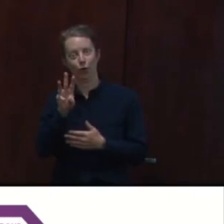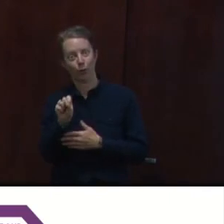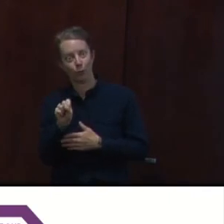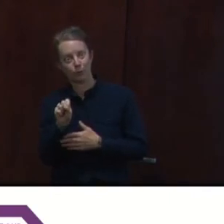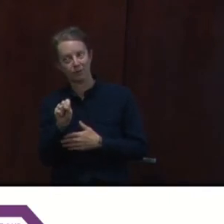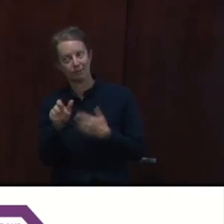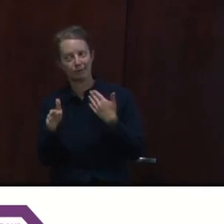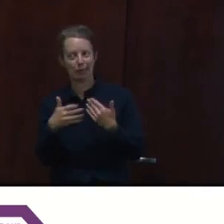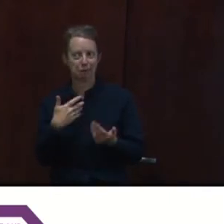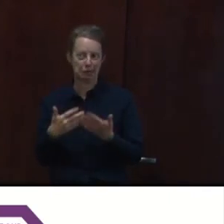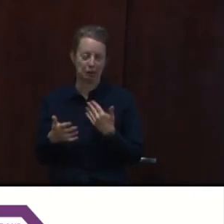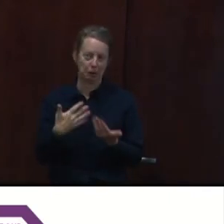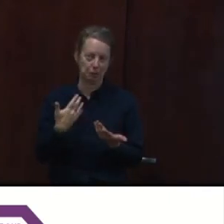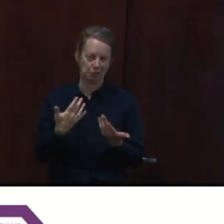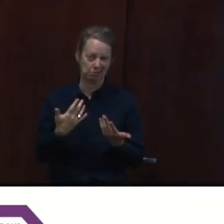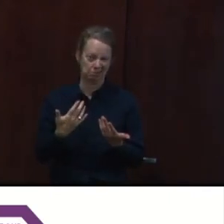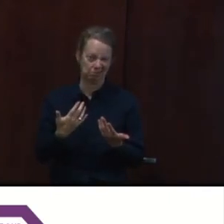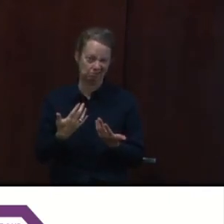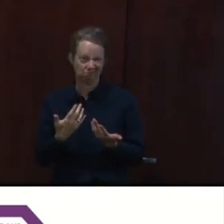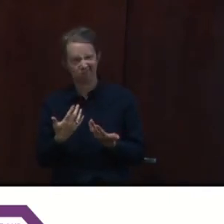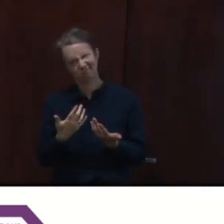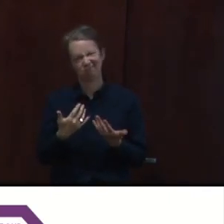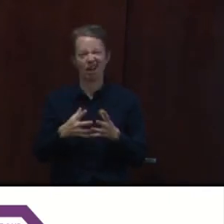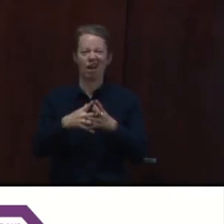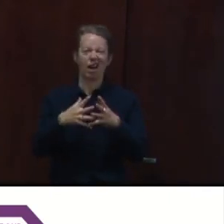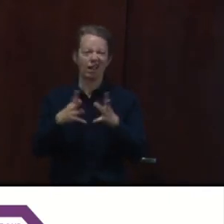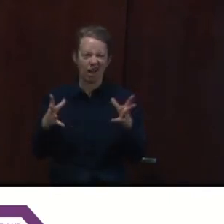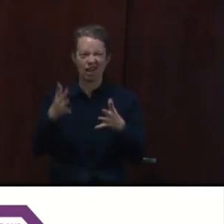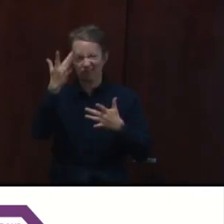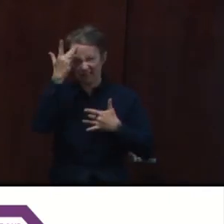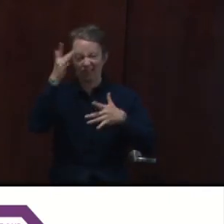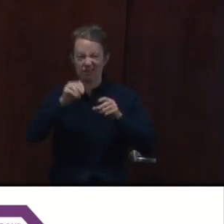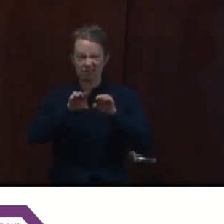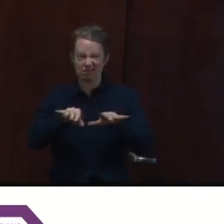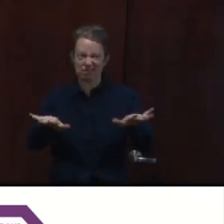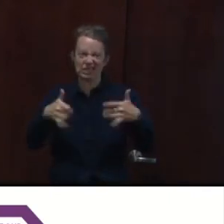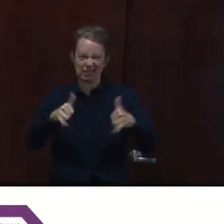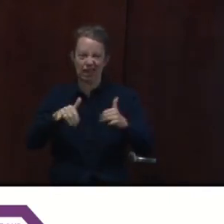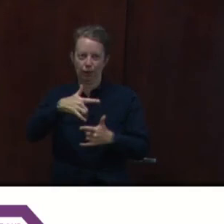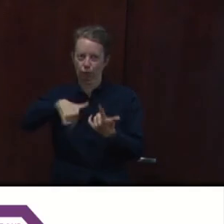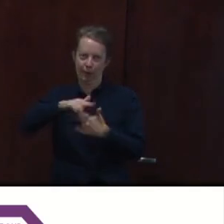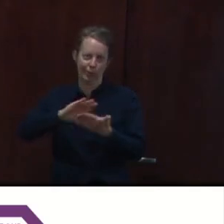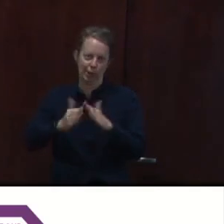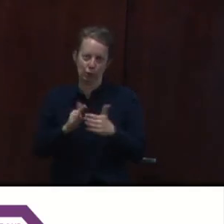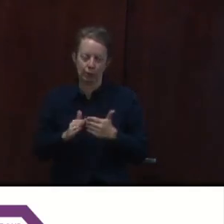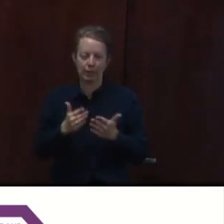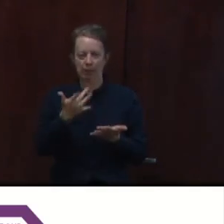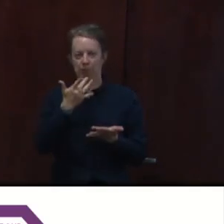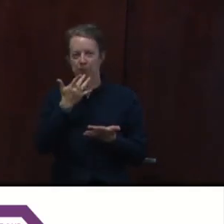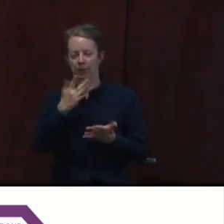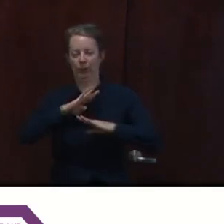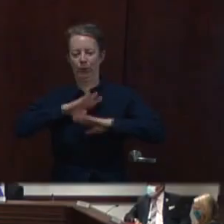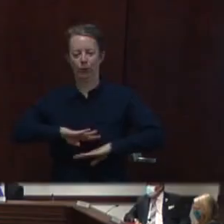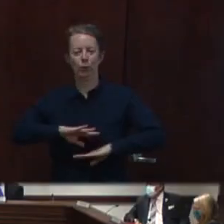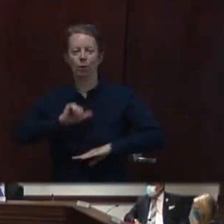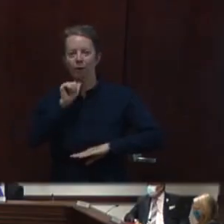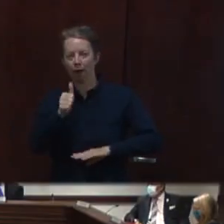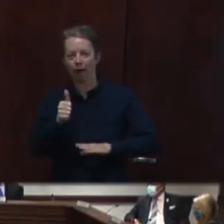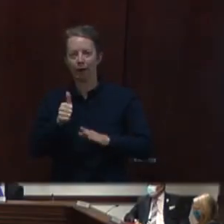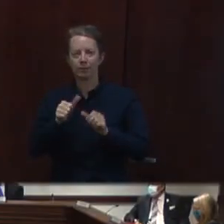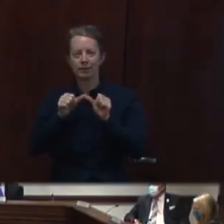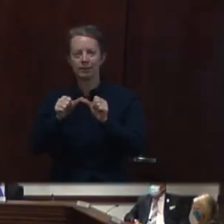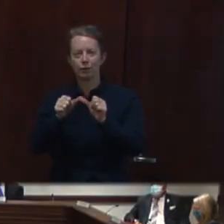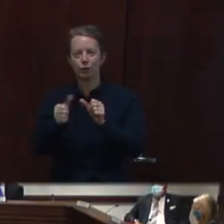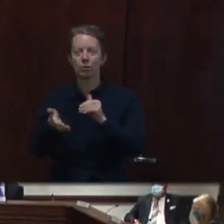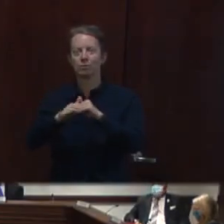of an awful lot of COVID transmission and sickness occurring in the community. At least it's not growing in the way that we saw it at the end of the year and the beginning